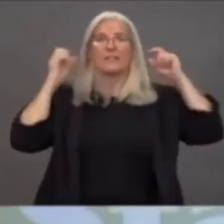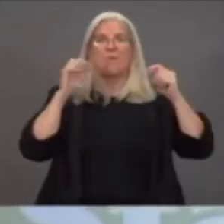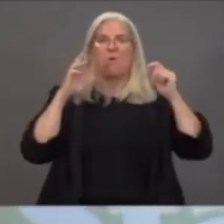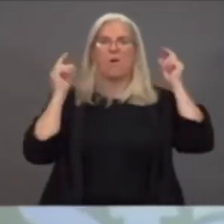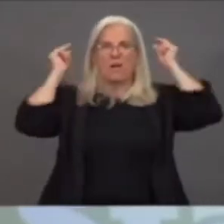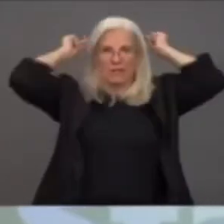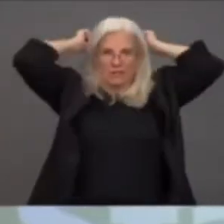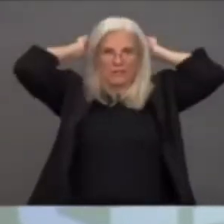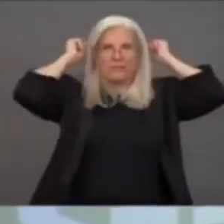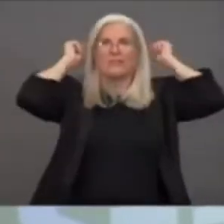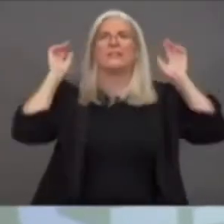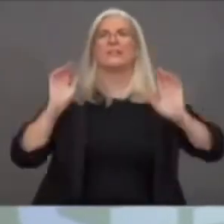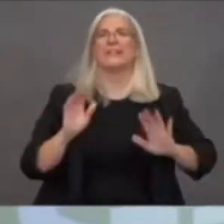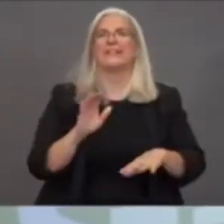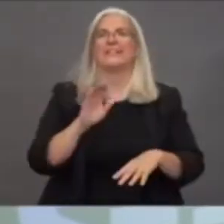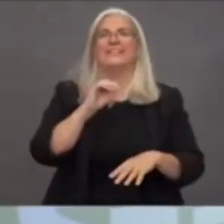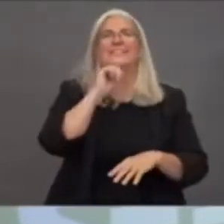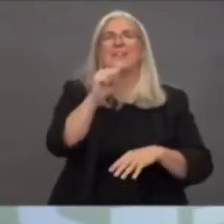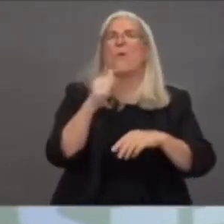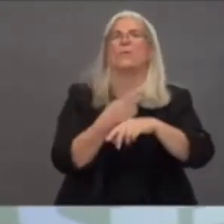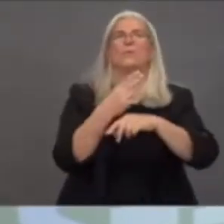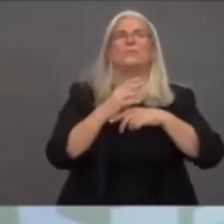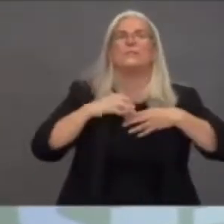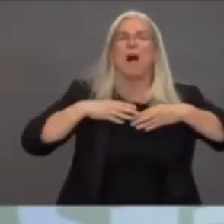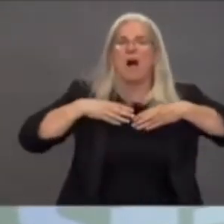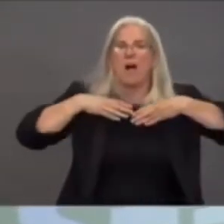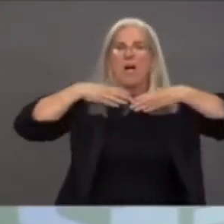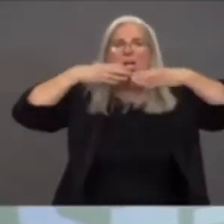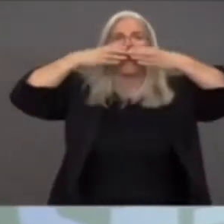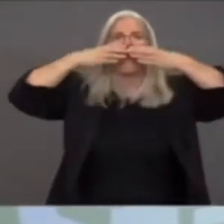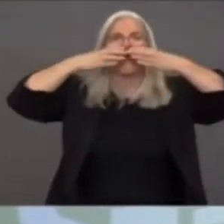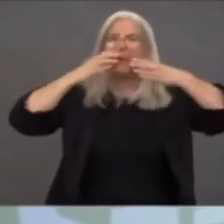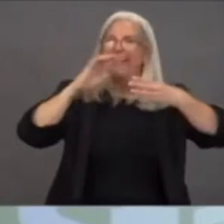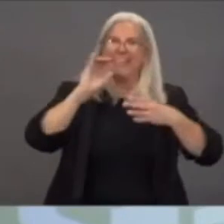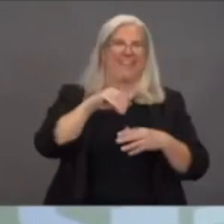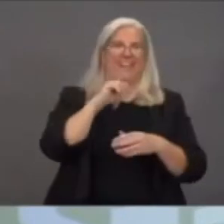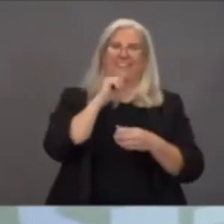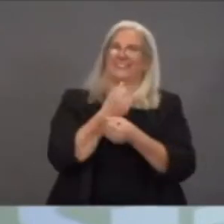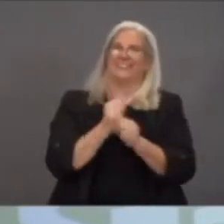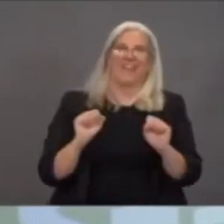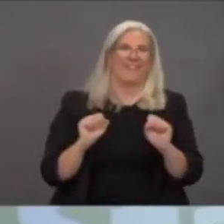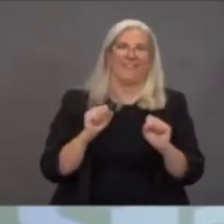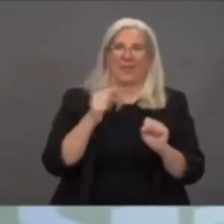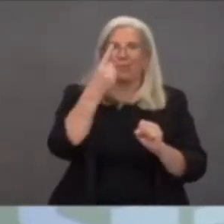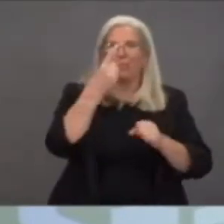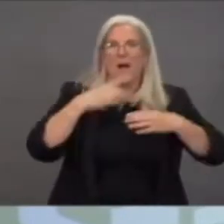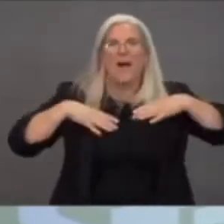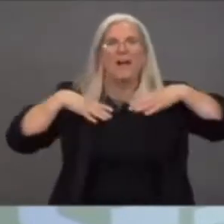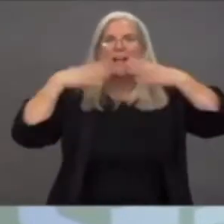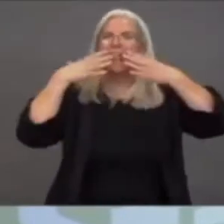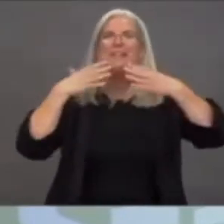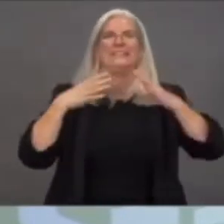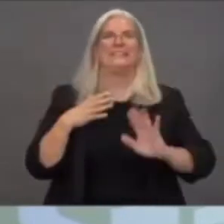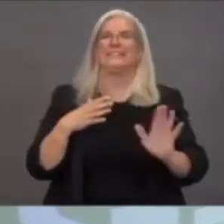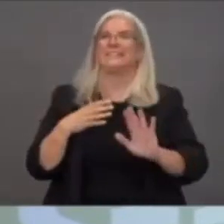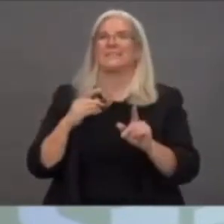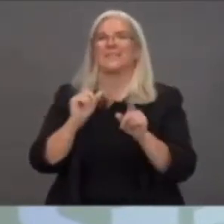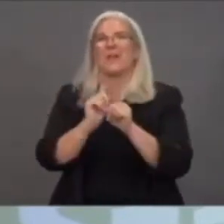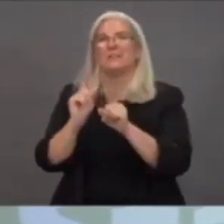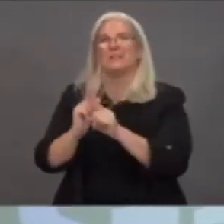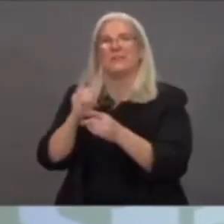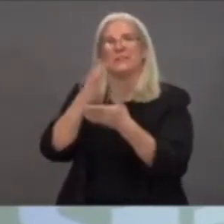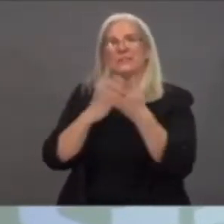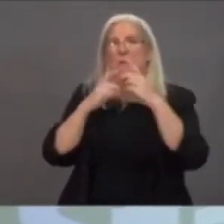wear face coverings below your nose or under your chin. Also, please note that there are some face coverings that are